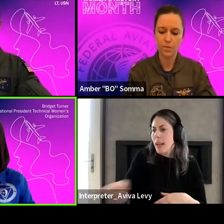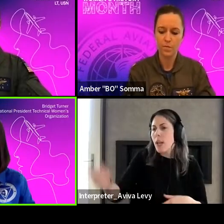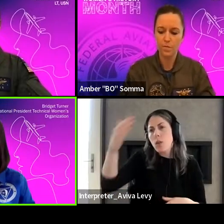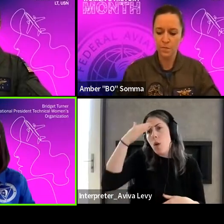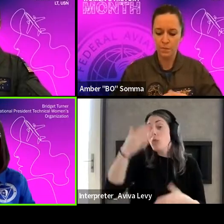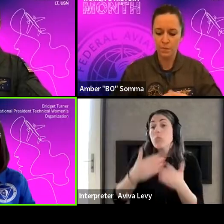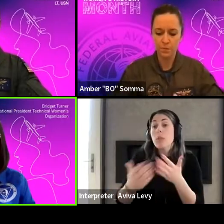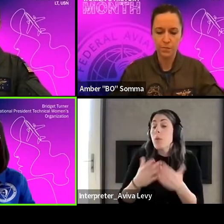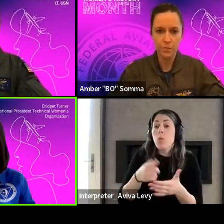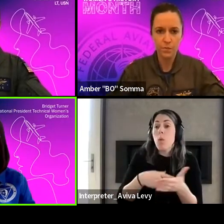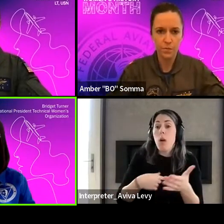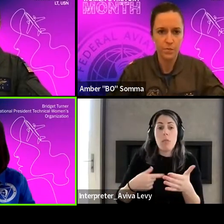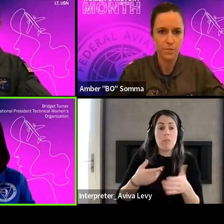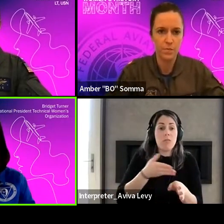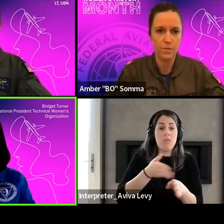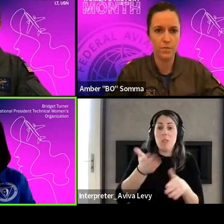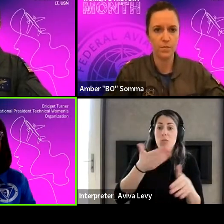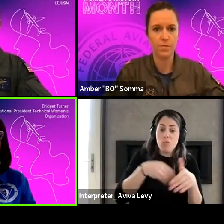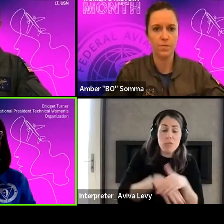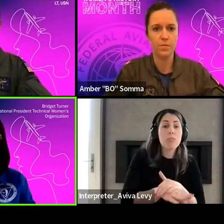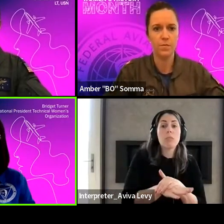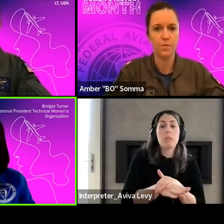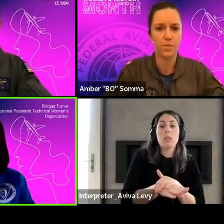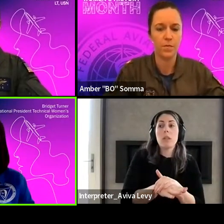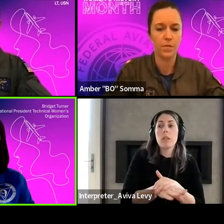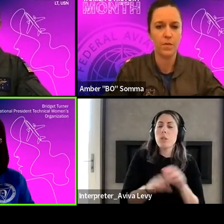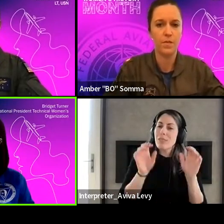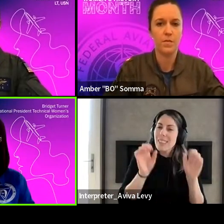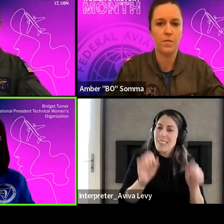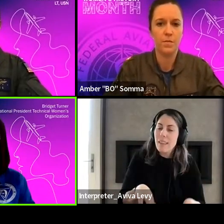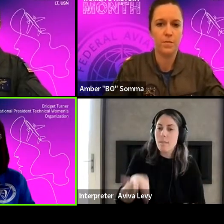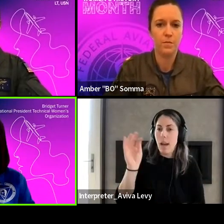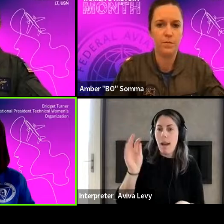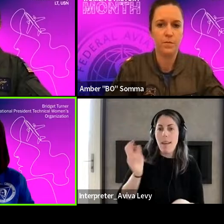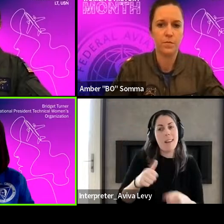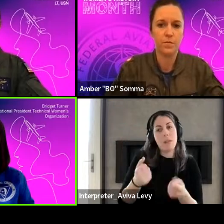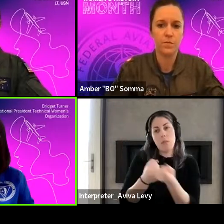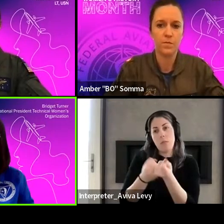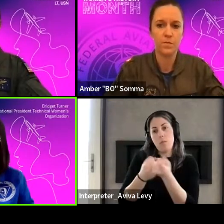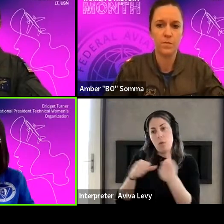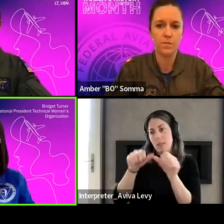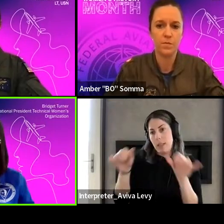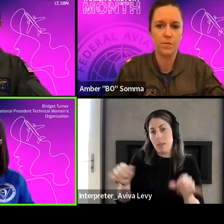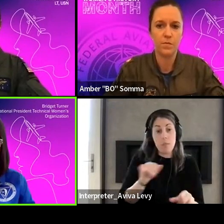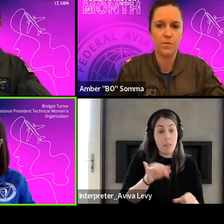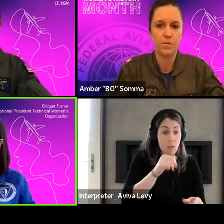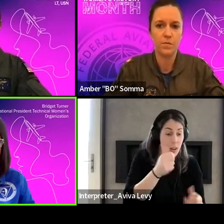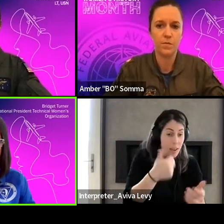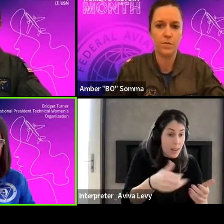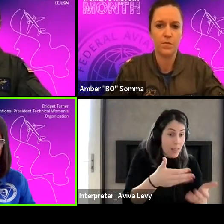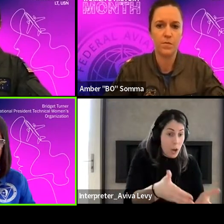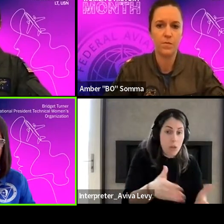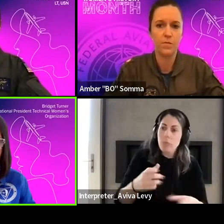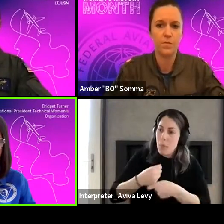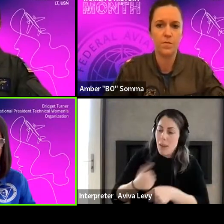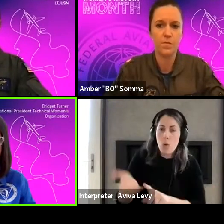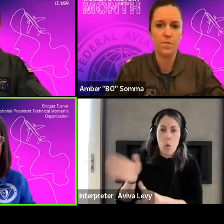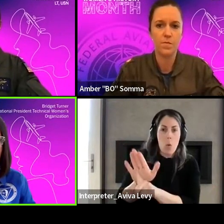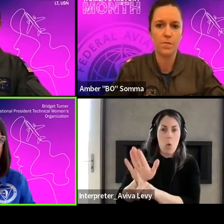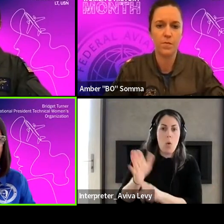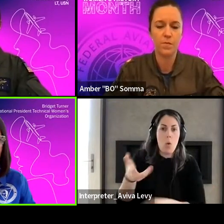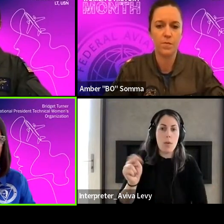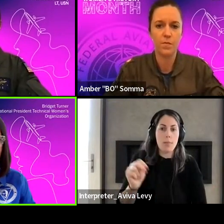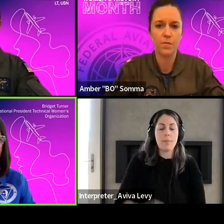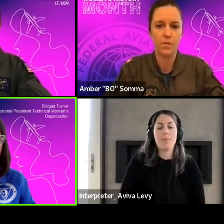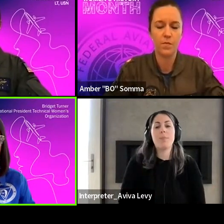field you go in, as she just shared, that you can find a support system, and if it's not one, create one. Lieutenant Antonia